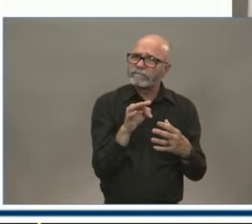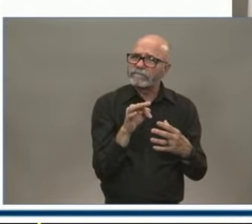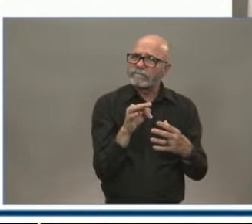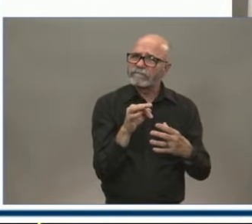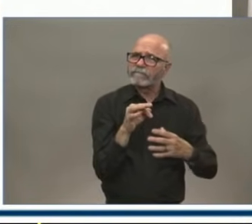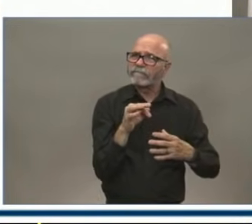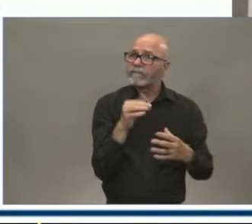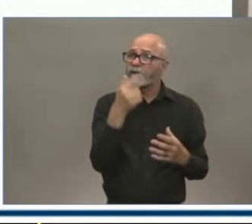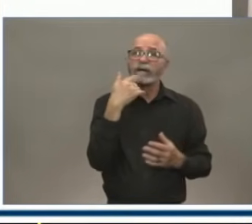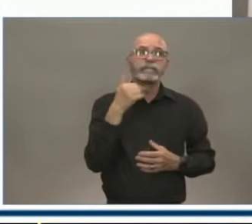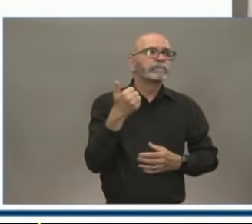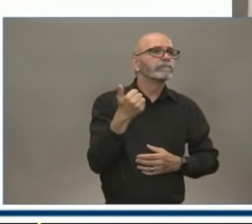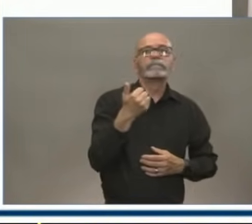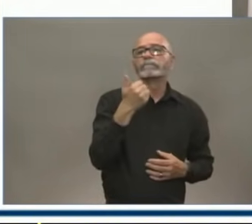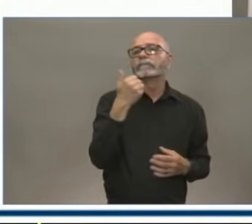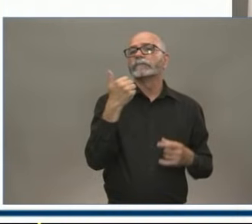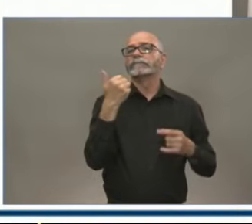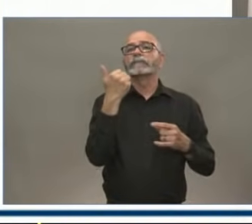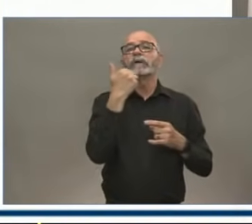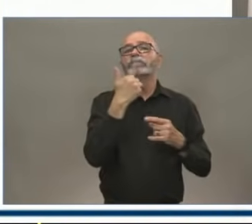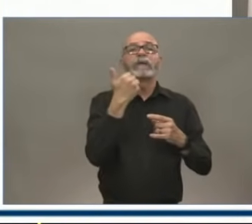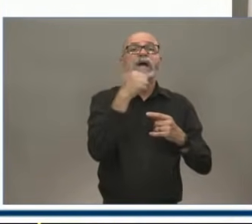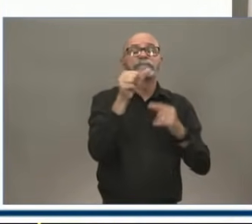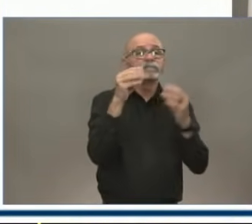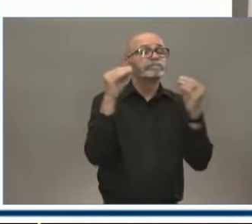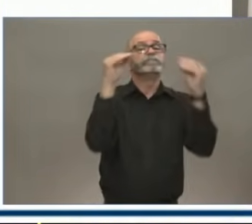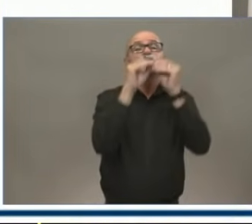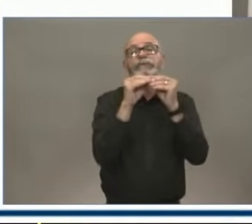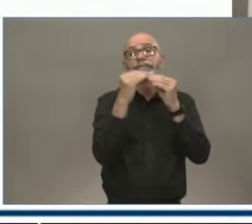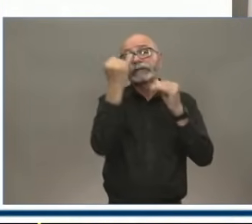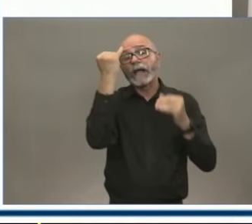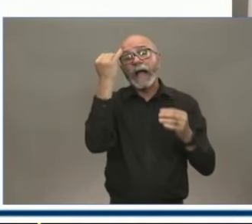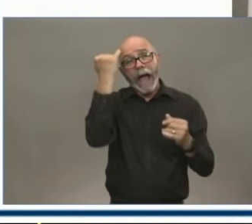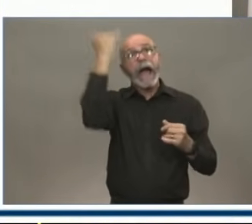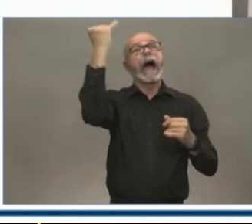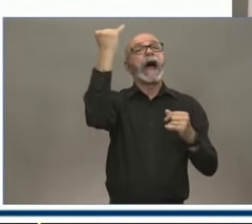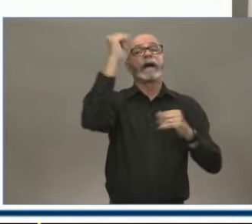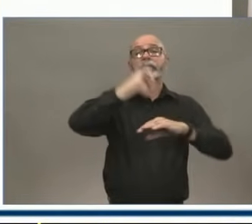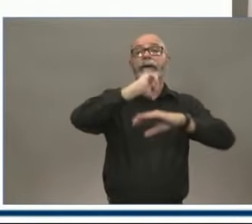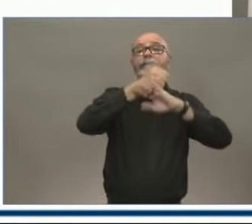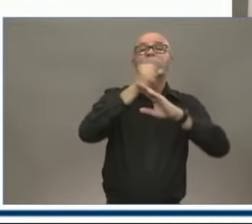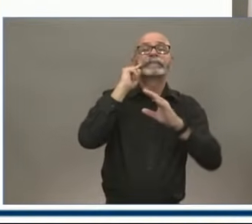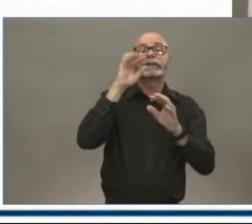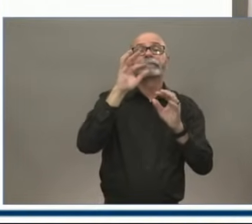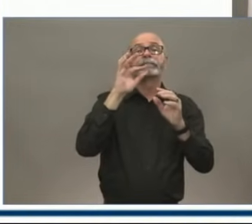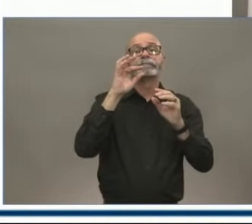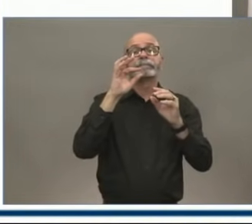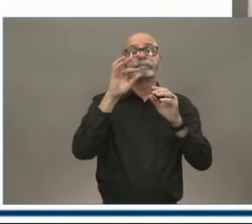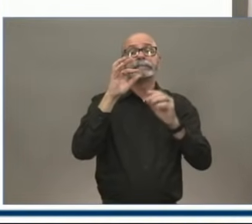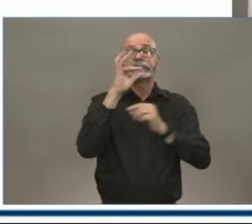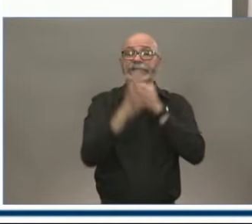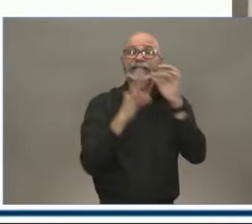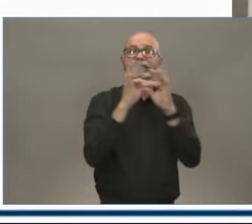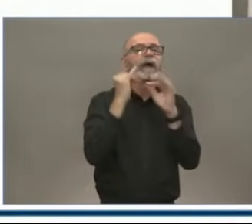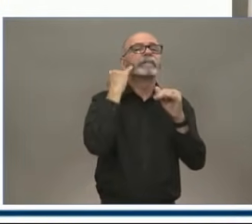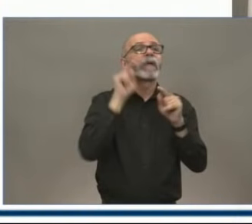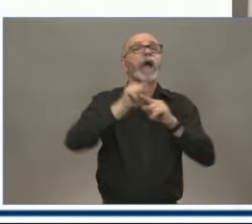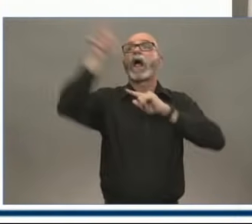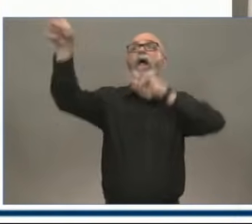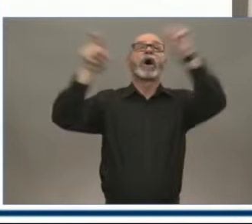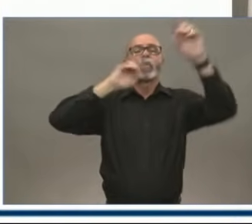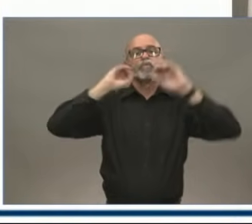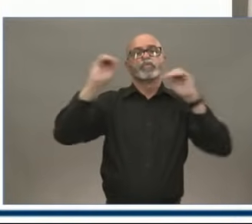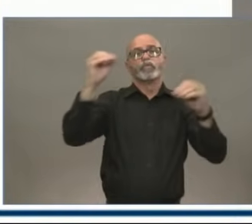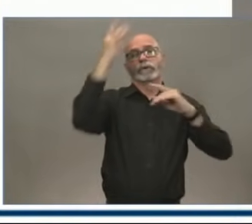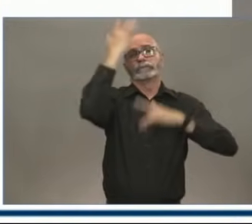any further testing strategies be implemented just for the asymptomatic population. So we're certainly looking at that. The reason we've deployed